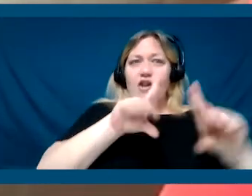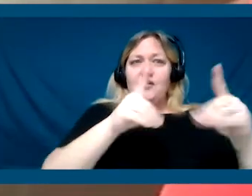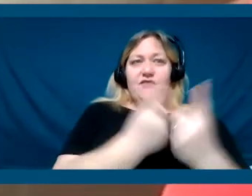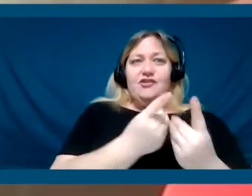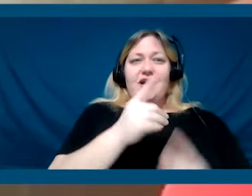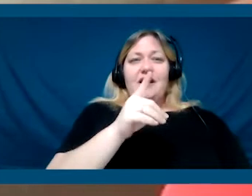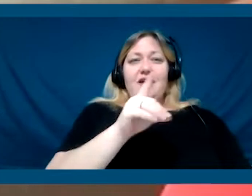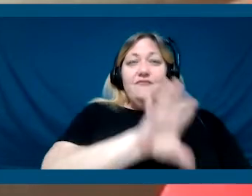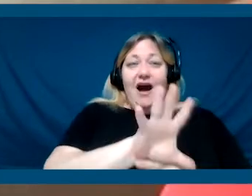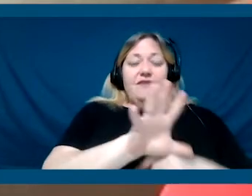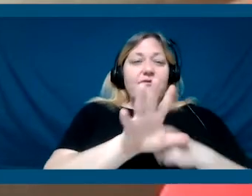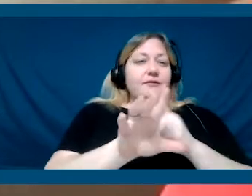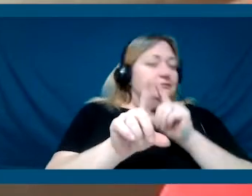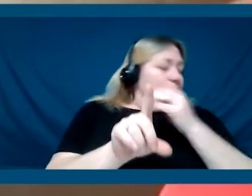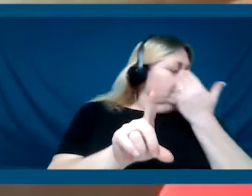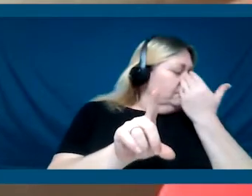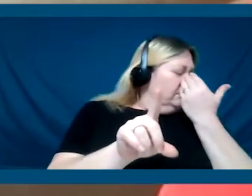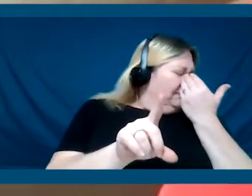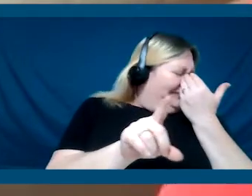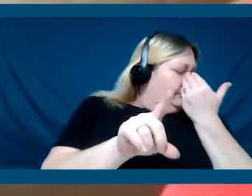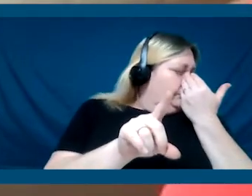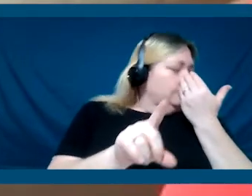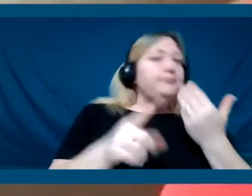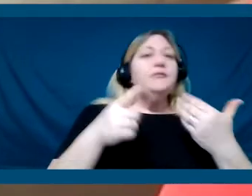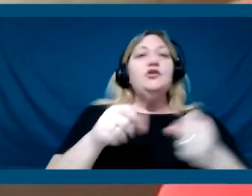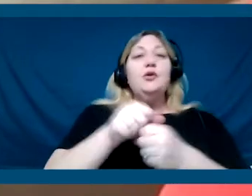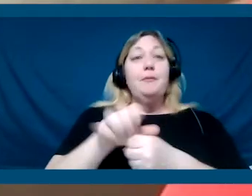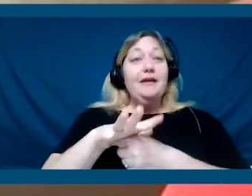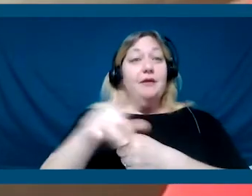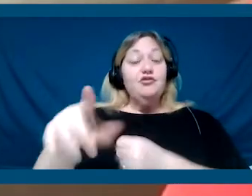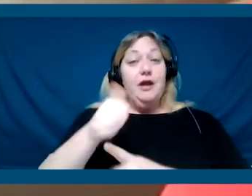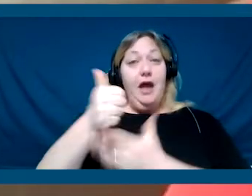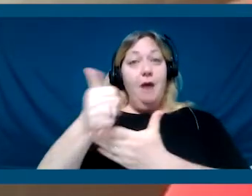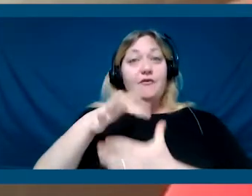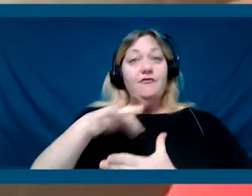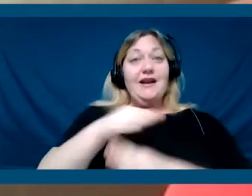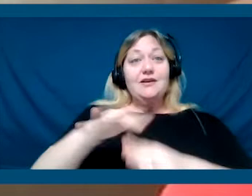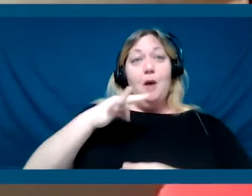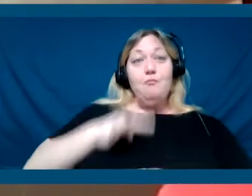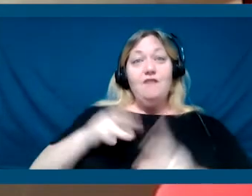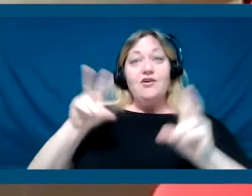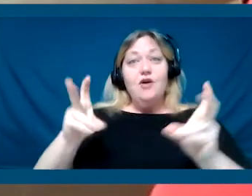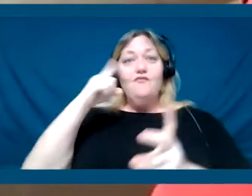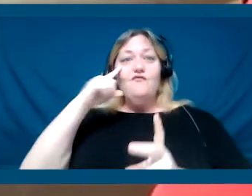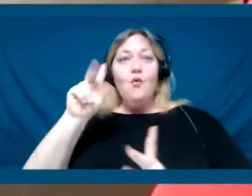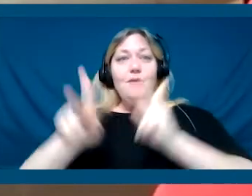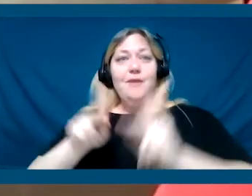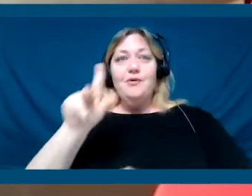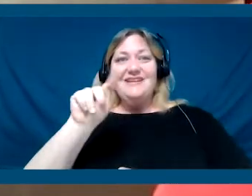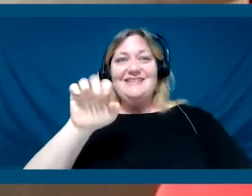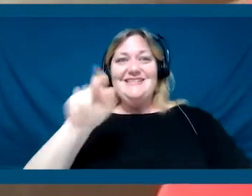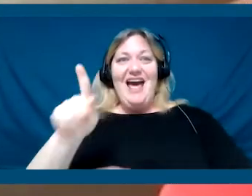And during the pandemic, she helped co-found a nonprofit called For the People Task Force, which has